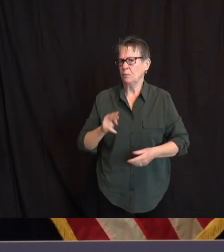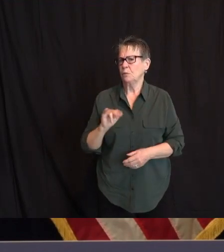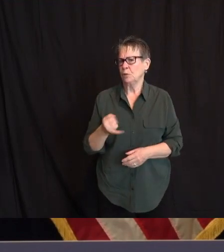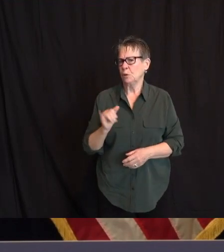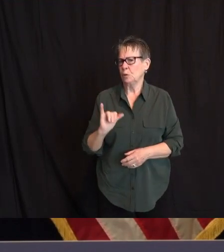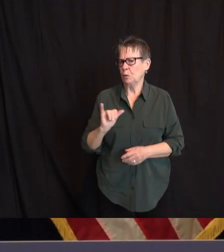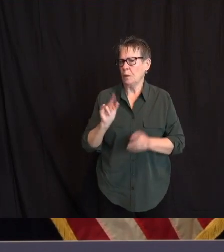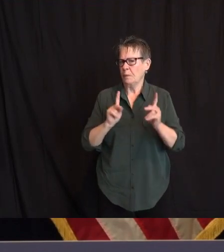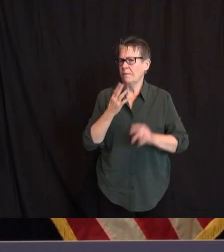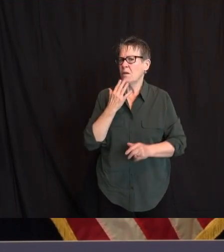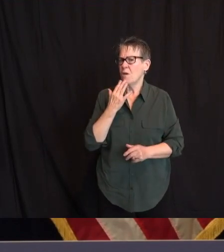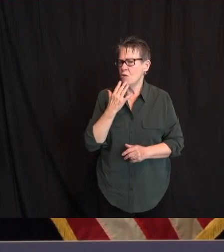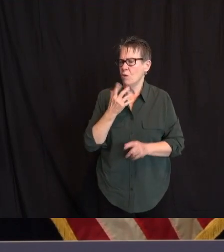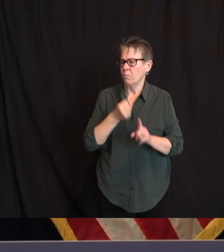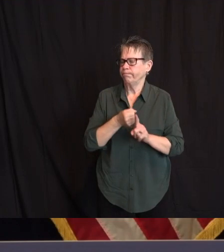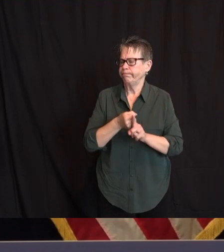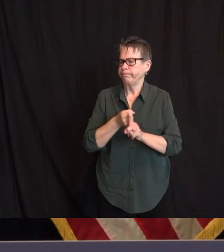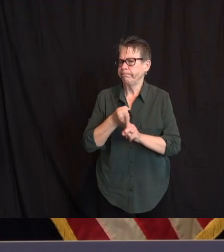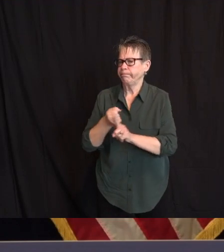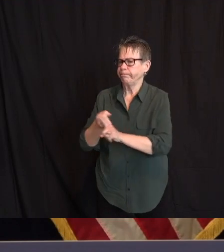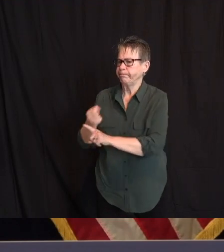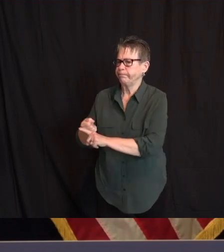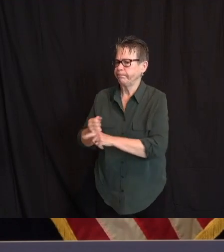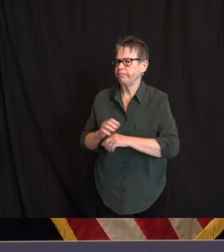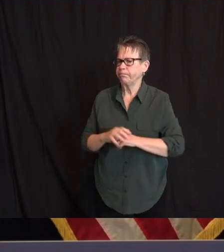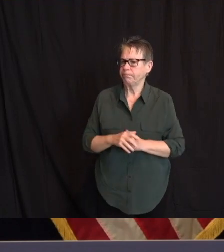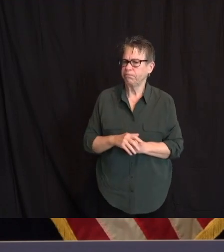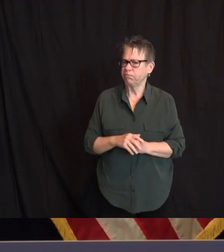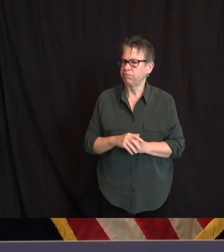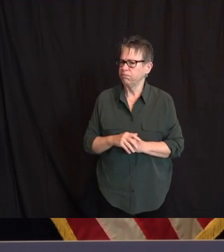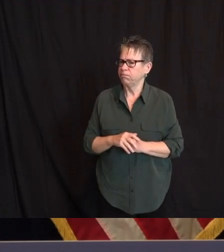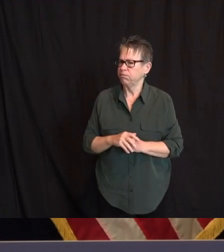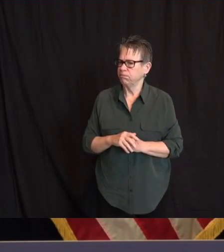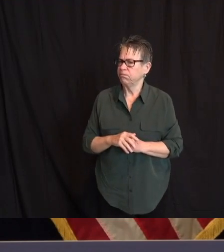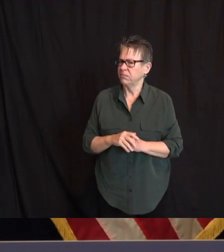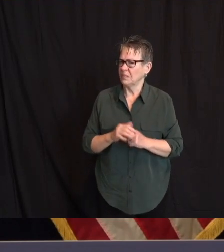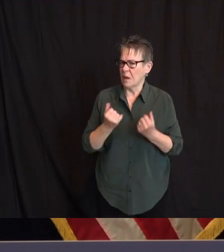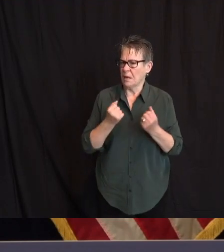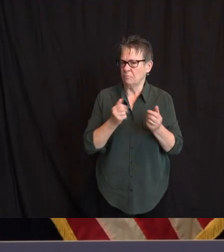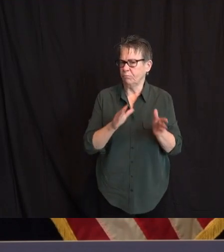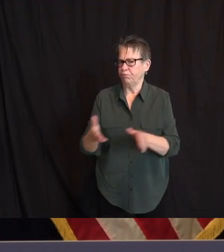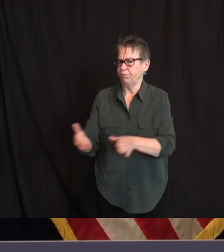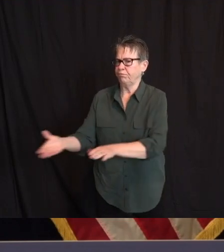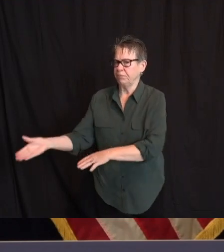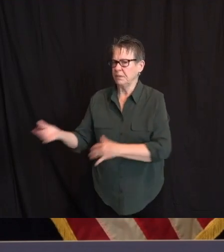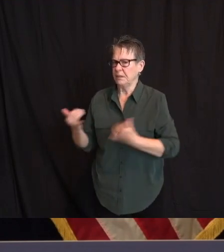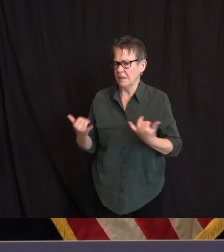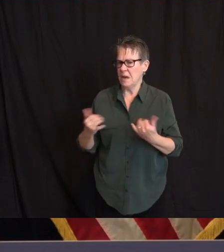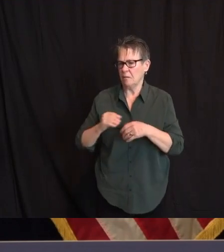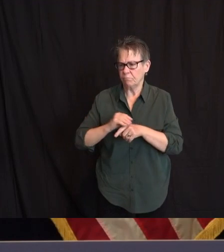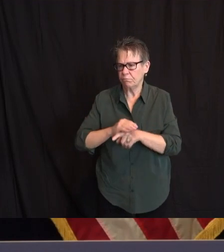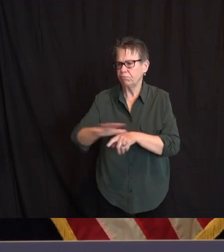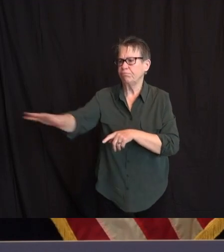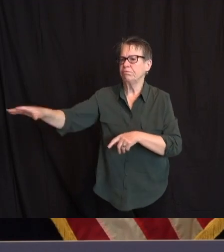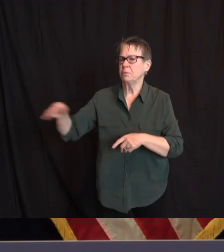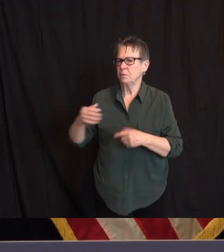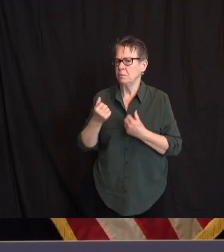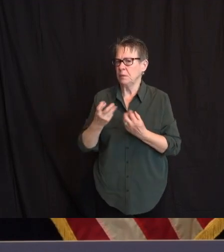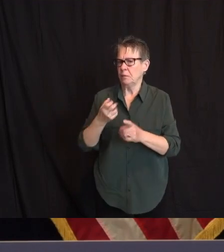more disproportionately represented in the fatalities than in the community at large. So I think it was yesterday you had